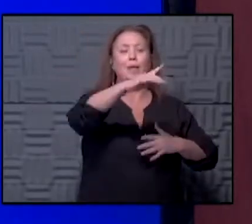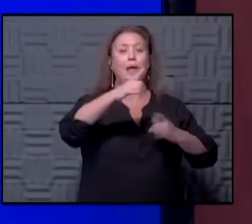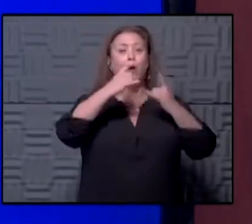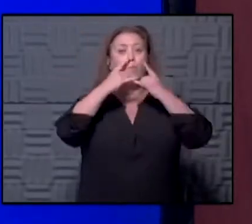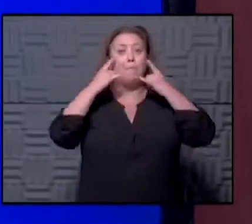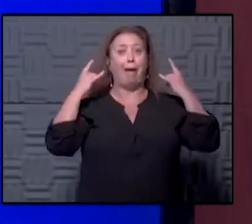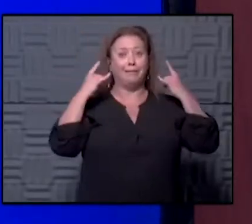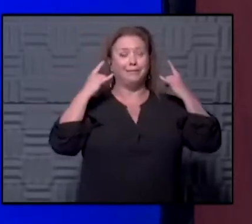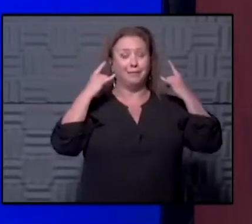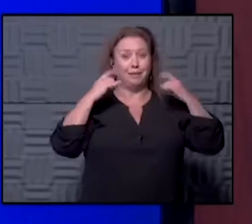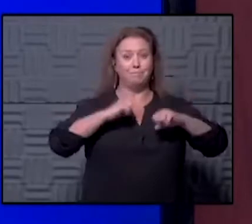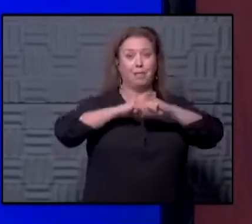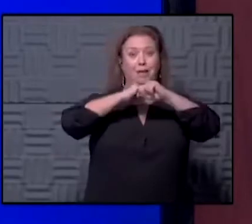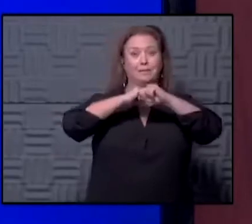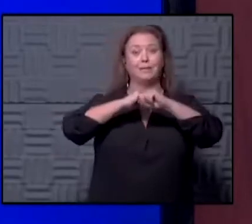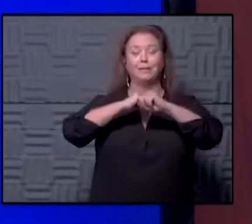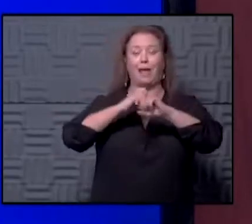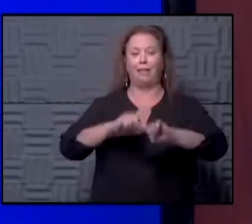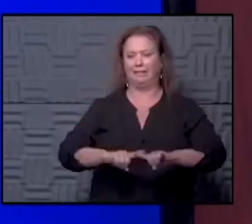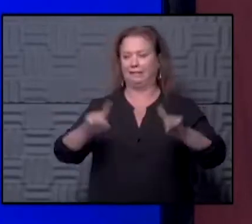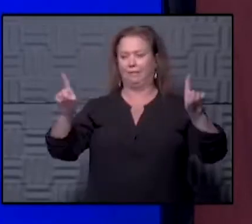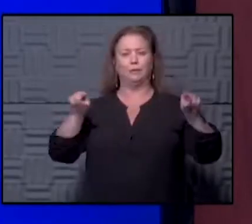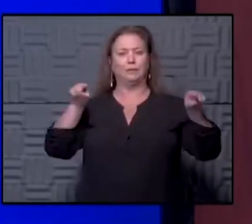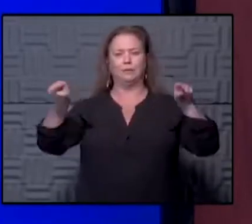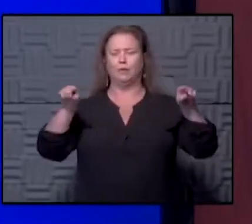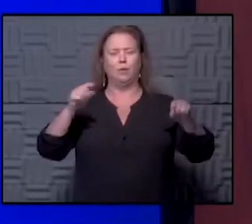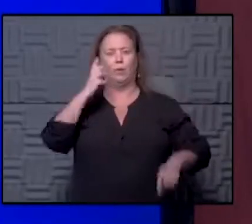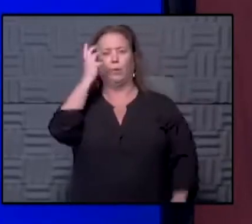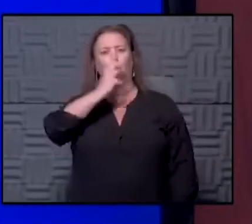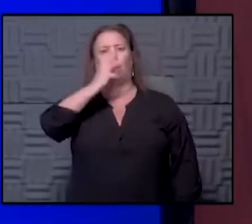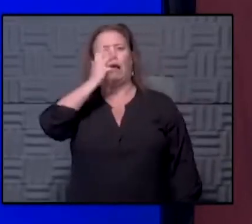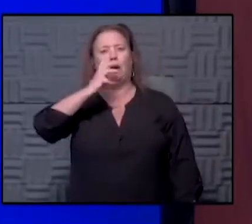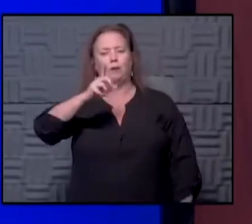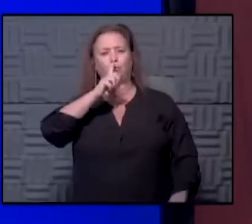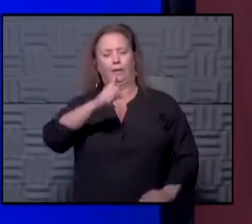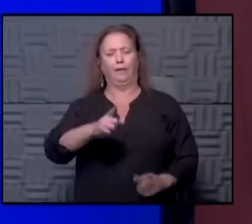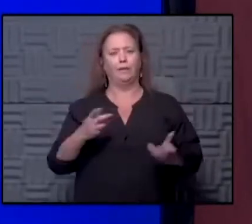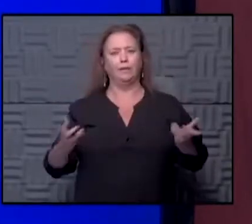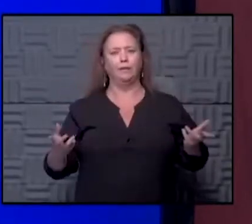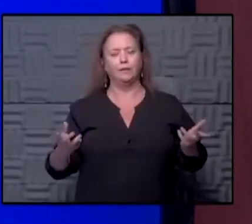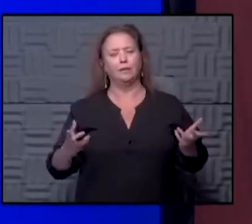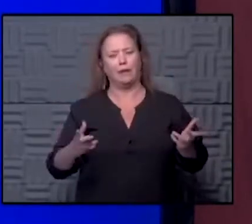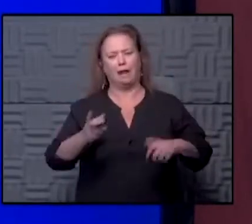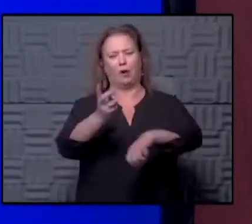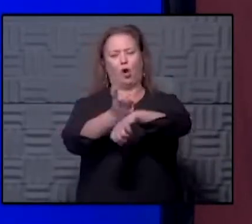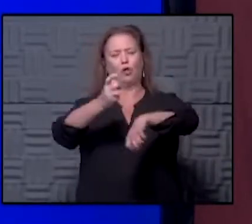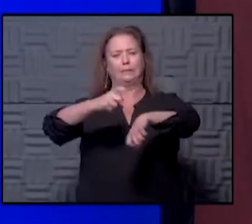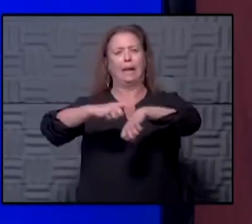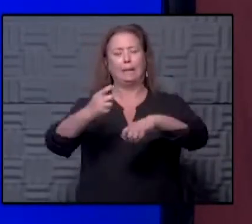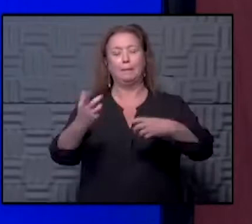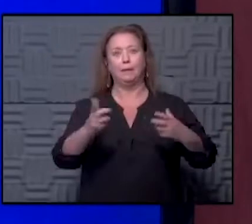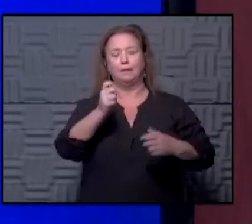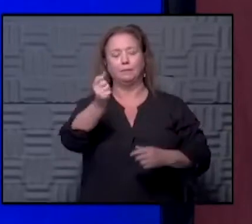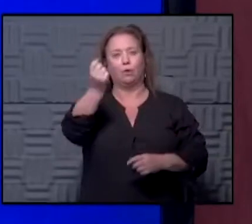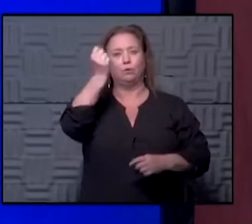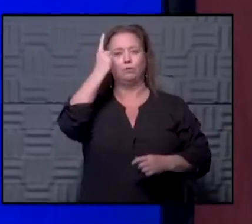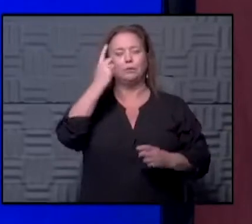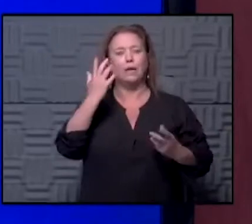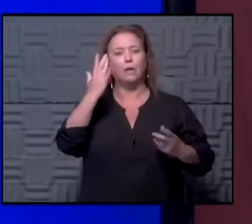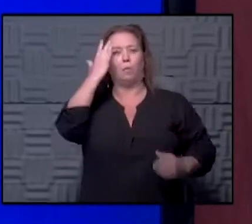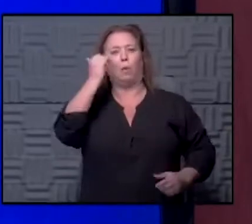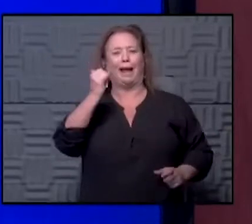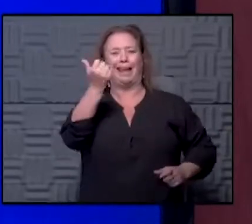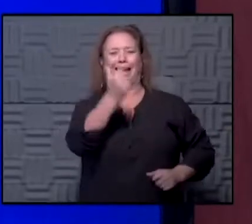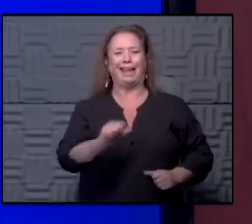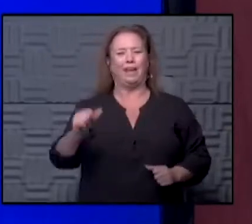happens when you do, because the difference is so stark. I mean, it's just so true. I have a hard time understanding